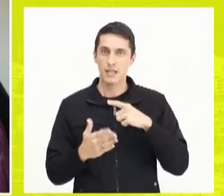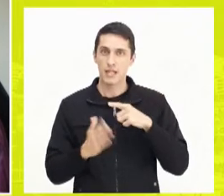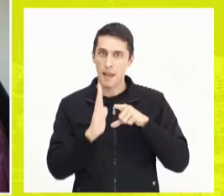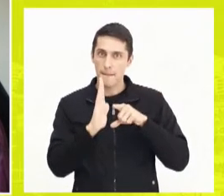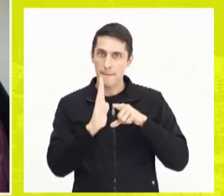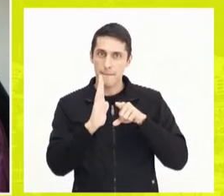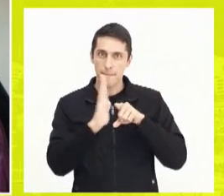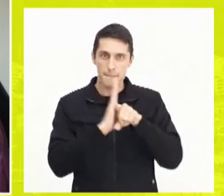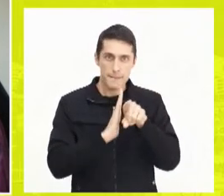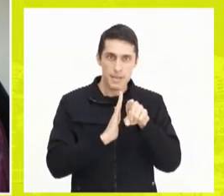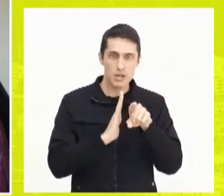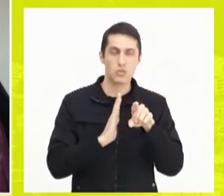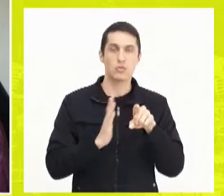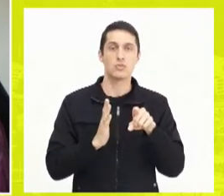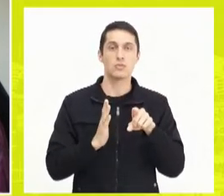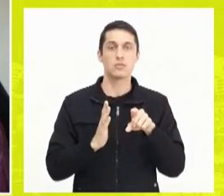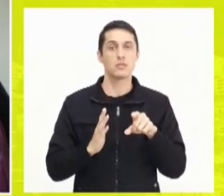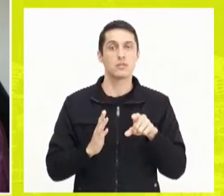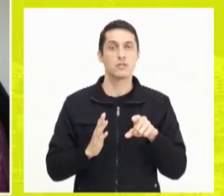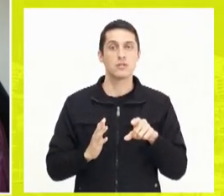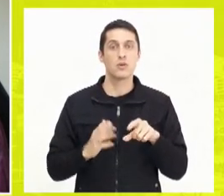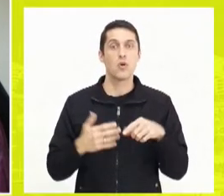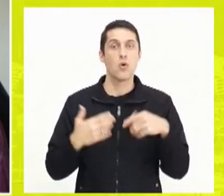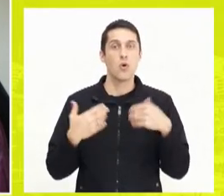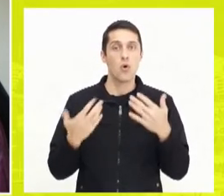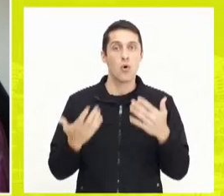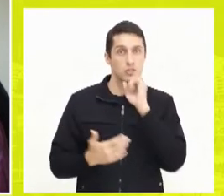see if you guys